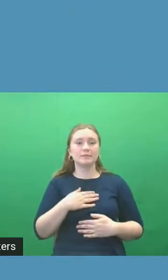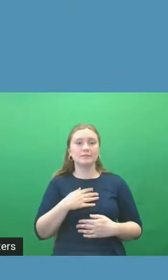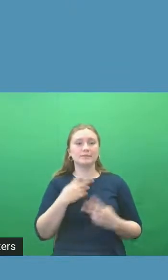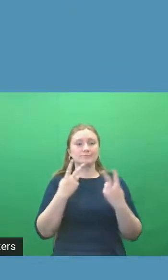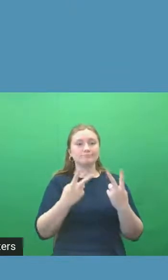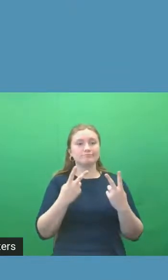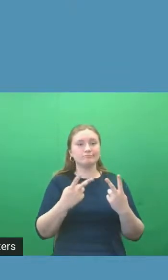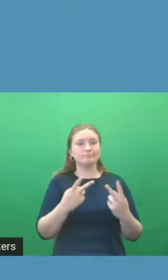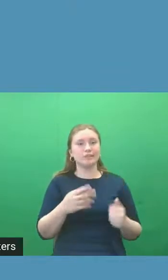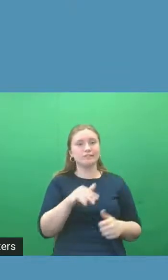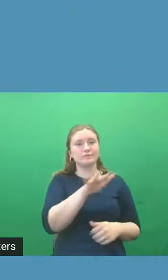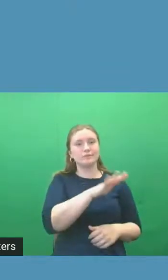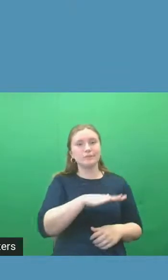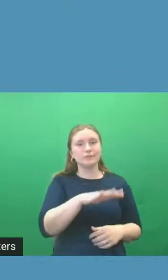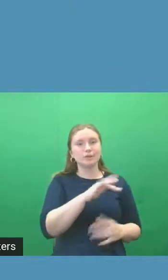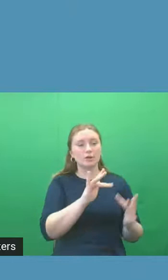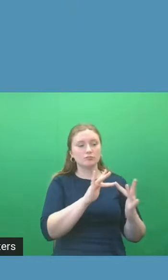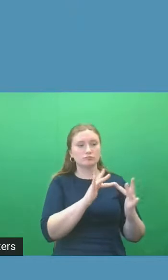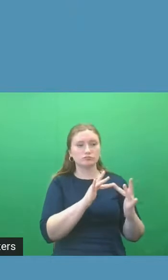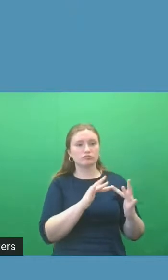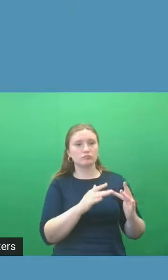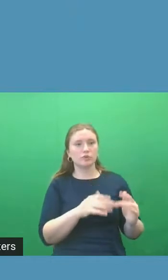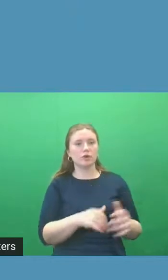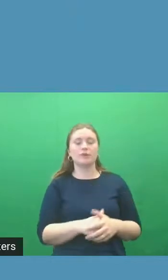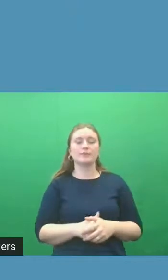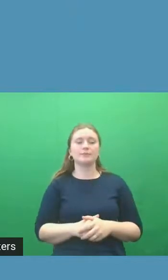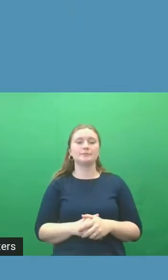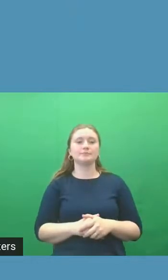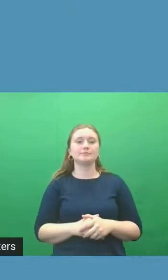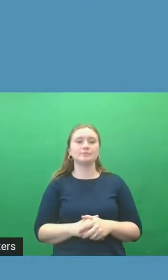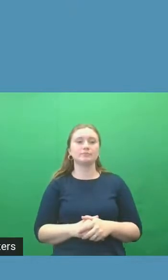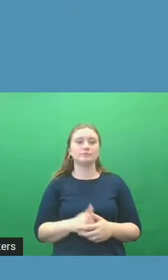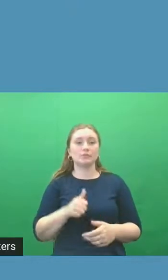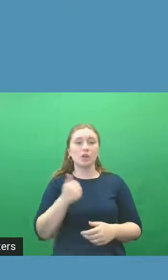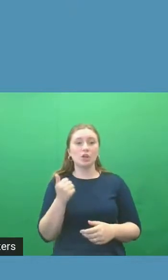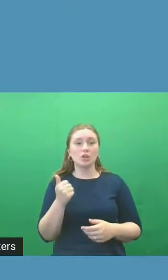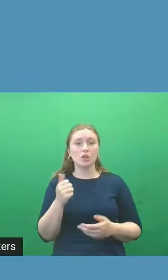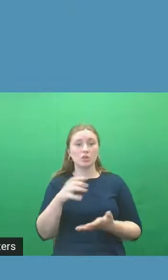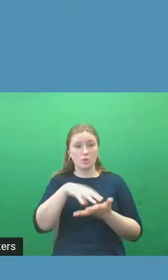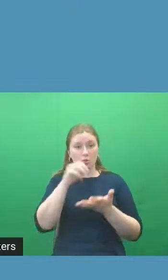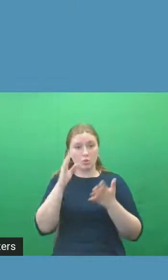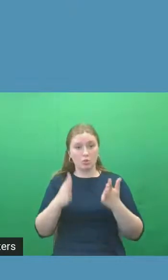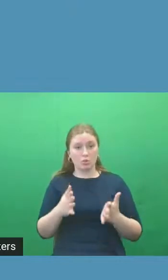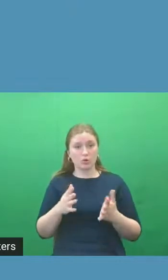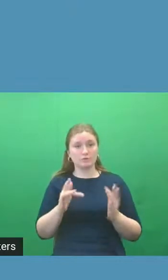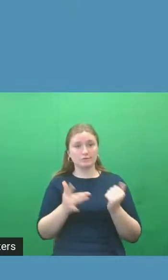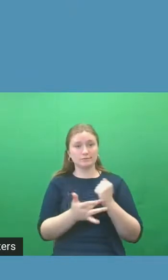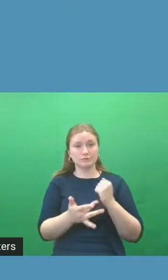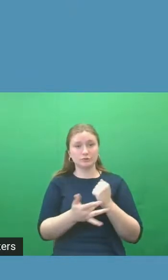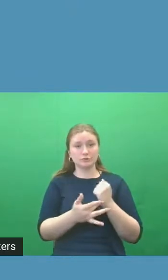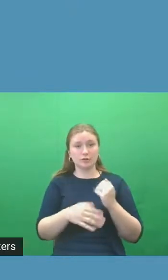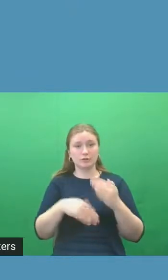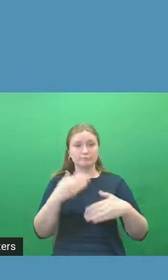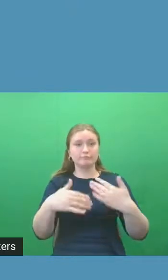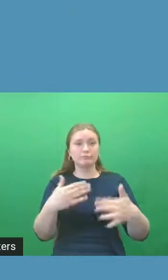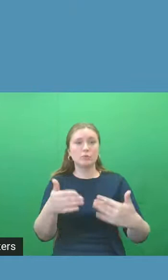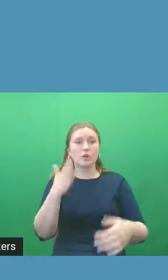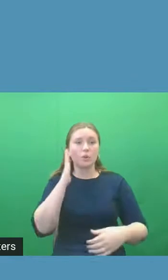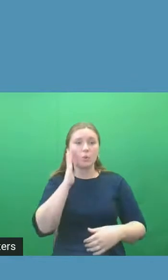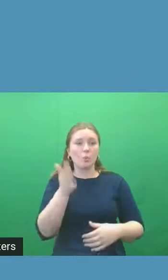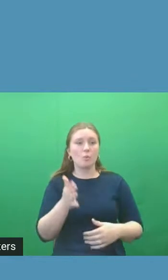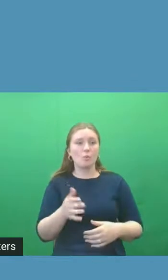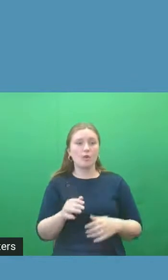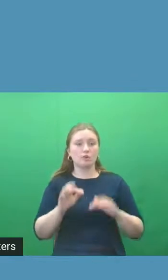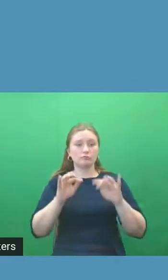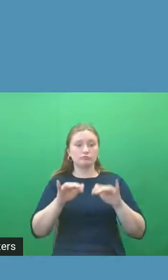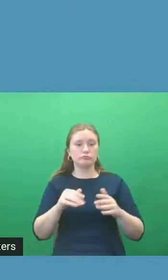your questions. A member of the community or one of our student technology fellows will get back to you. Finally, to stay connected with us and be